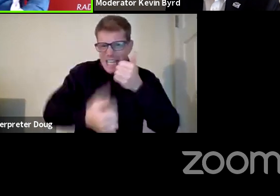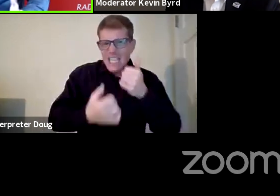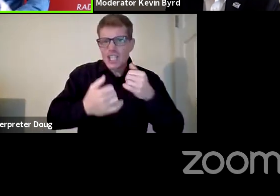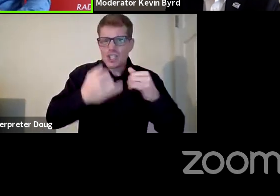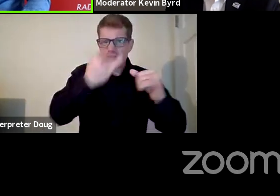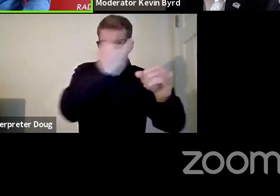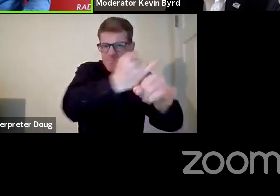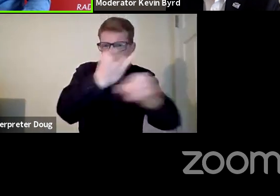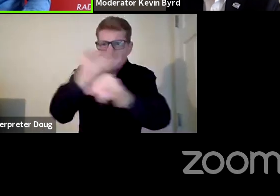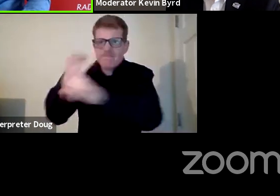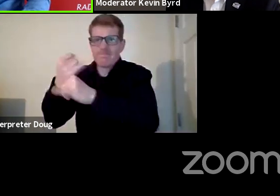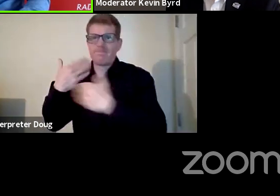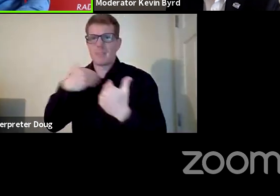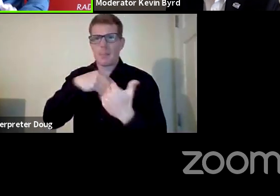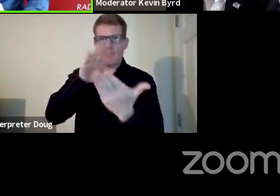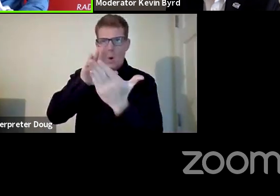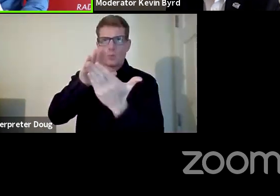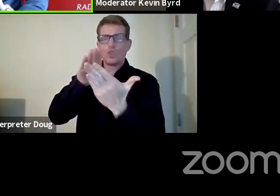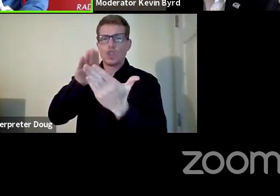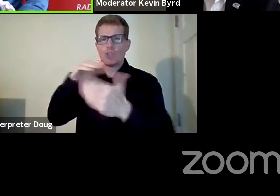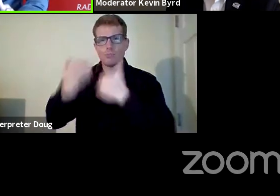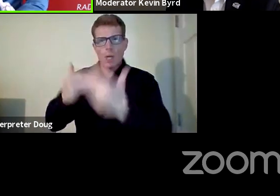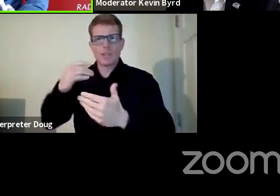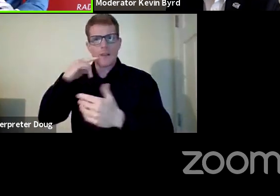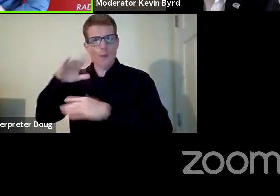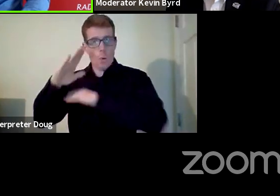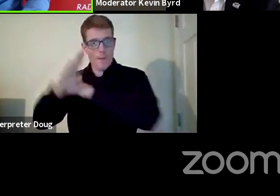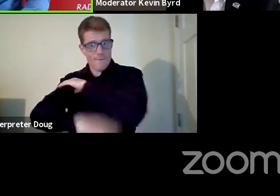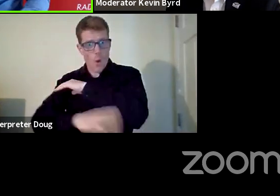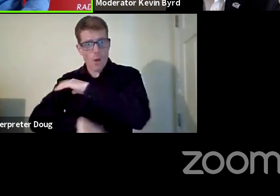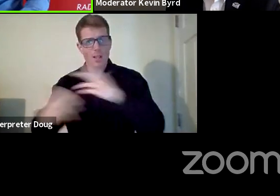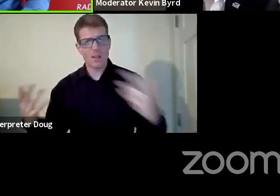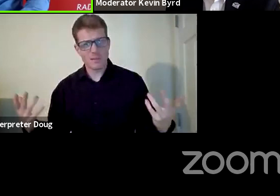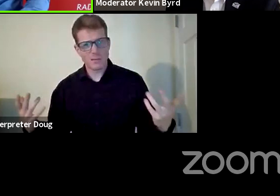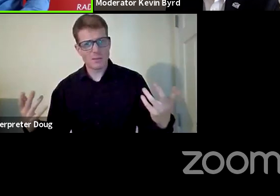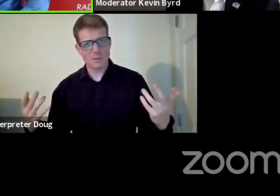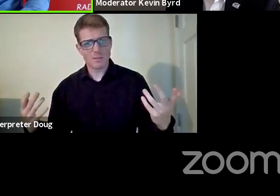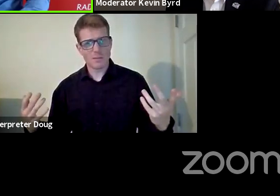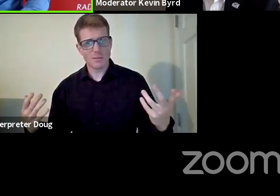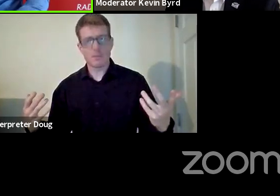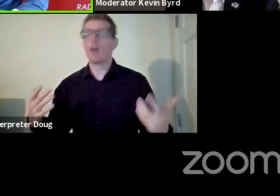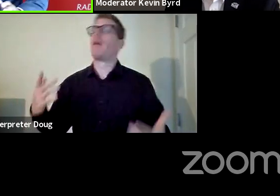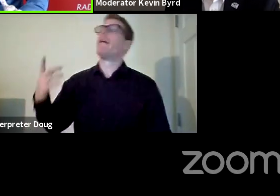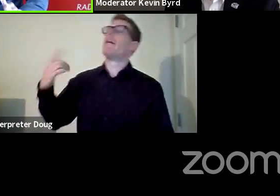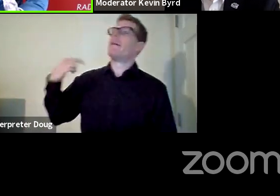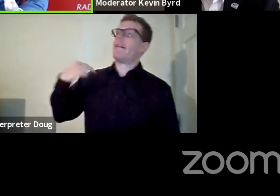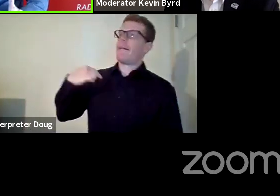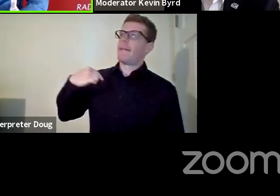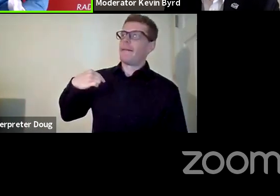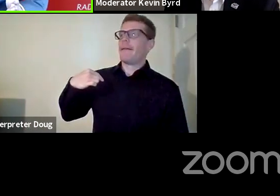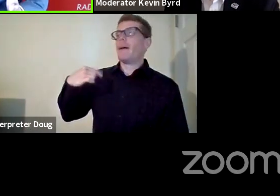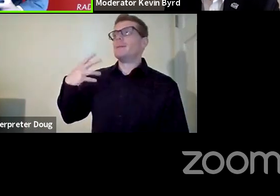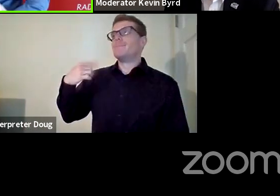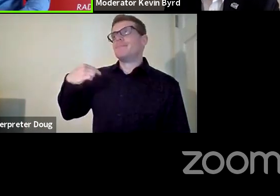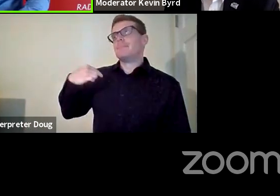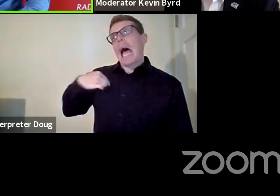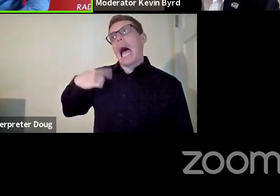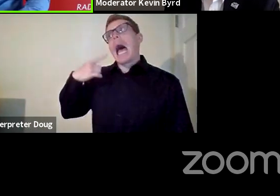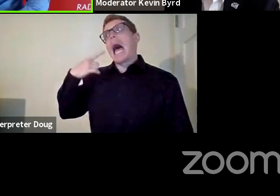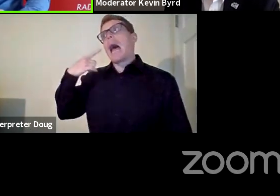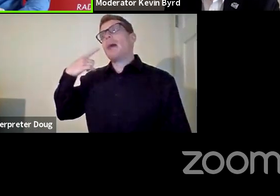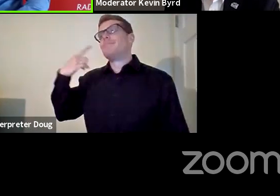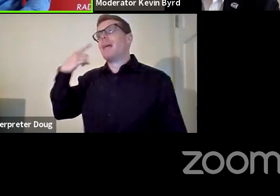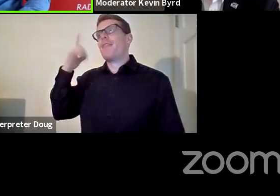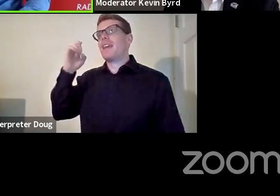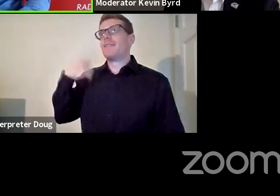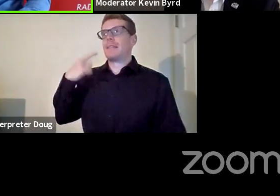I begin by saying that I'd be remiss if I didn't acknowledge Governor Northam and his leadership in the midst of